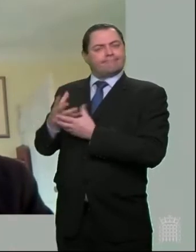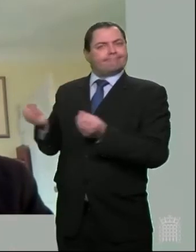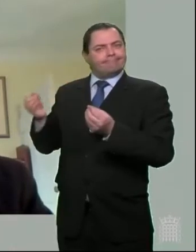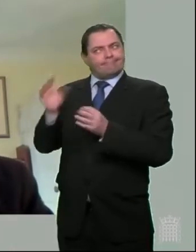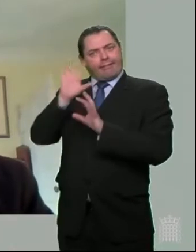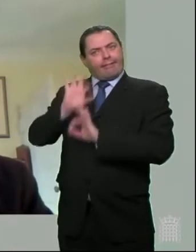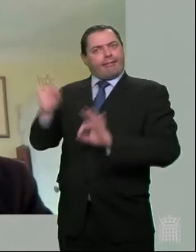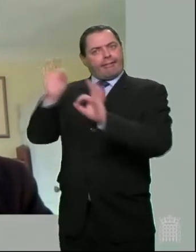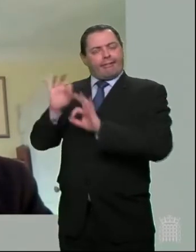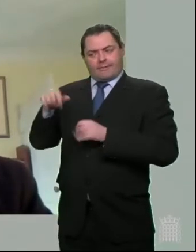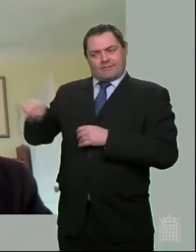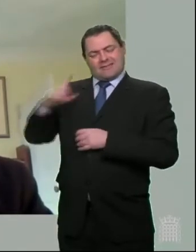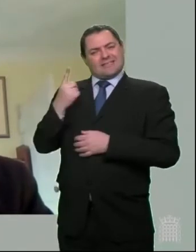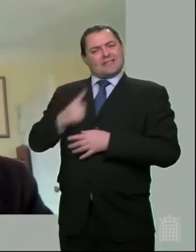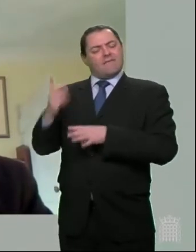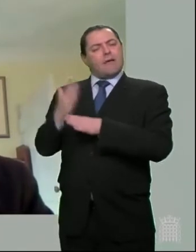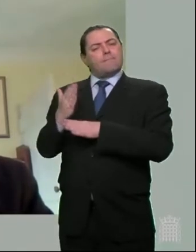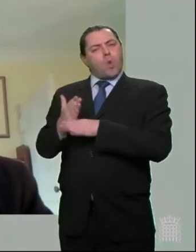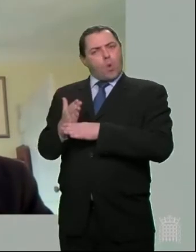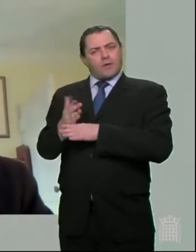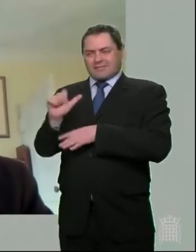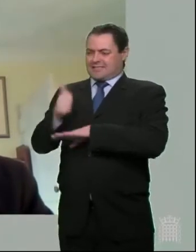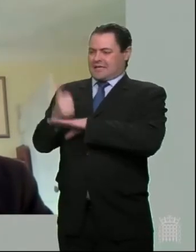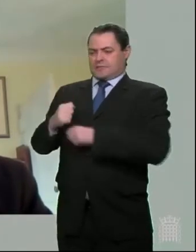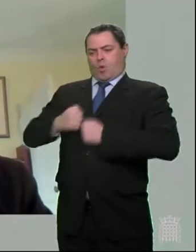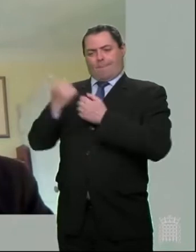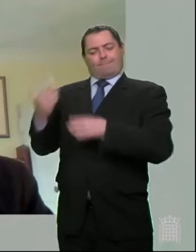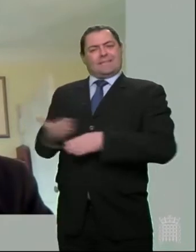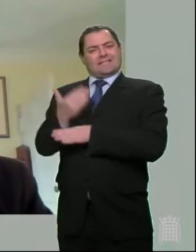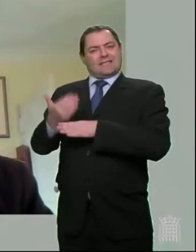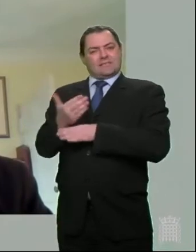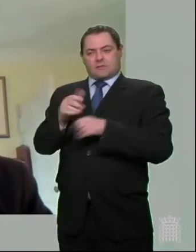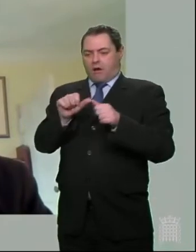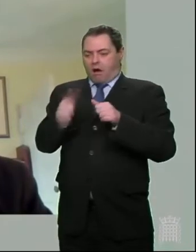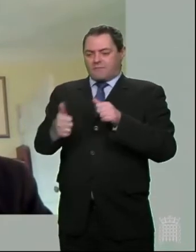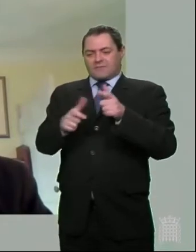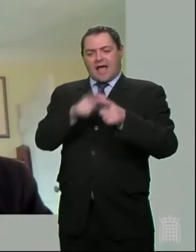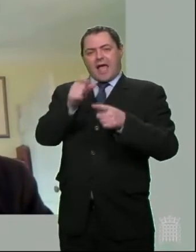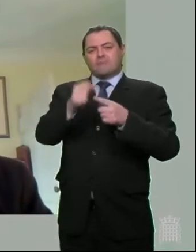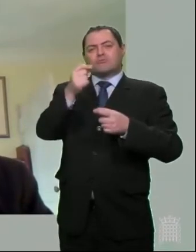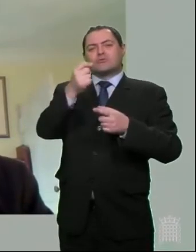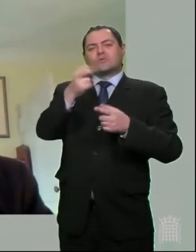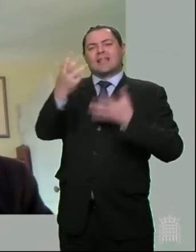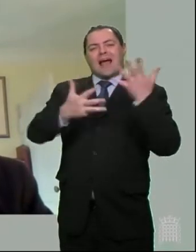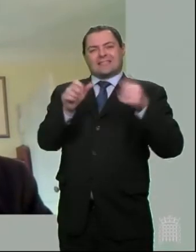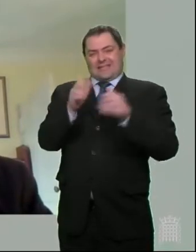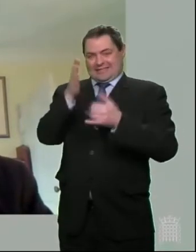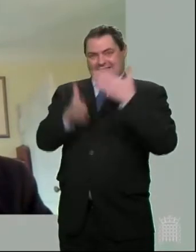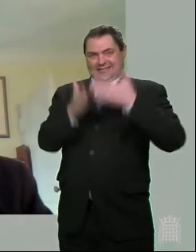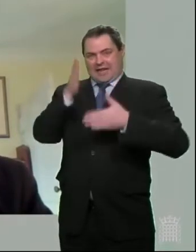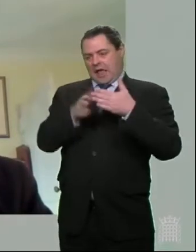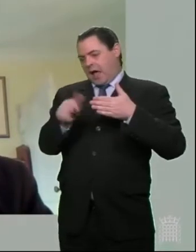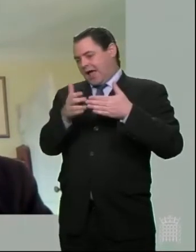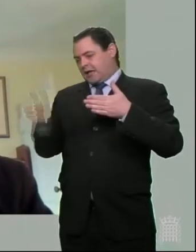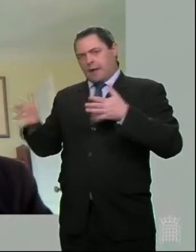struggling, are those self-employed who set up their own businesses after April 2019 and were unable to submit